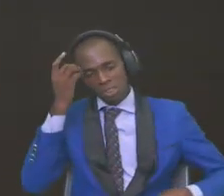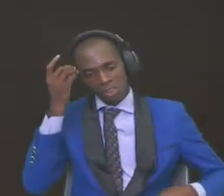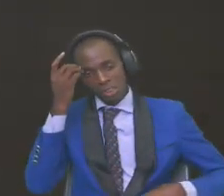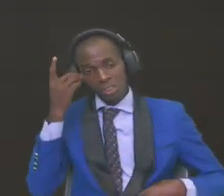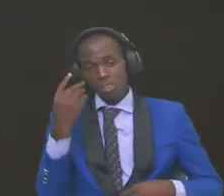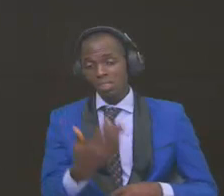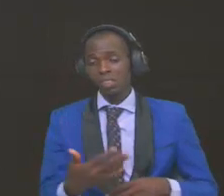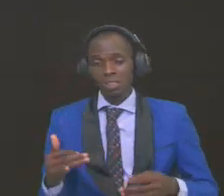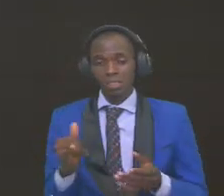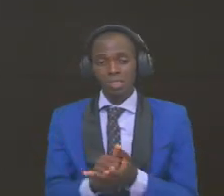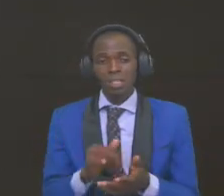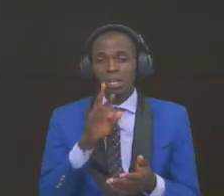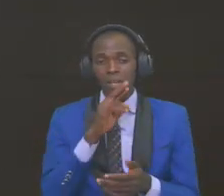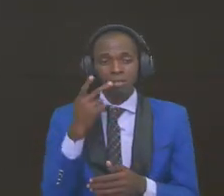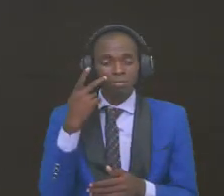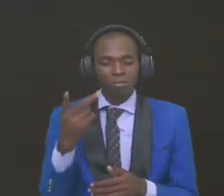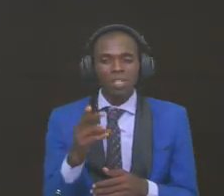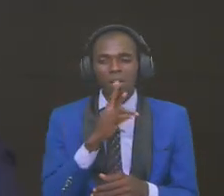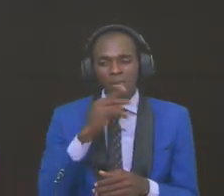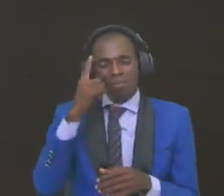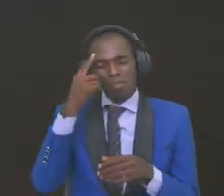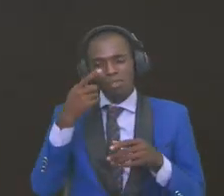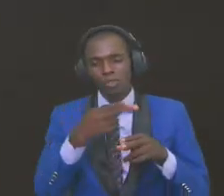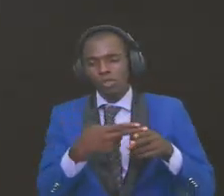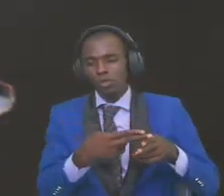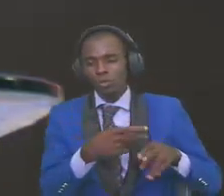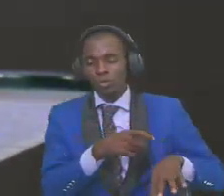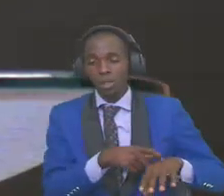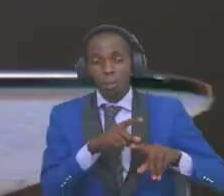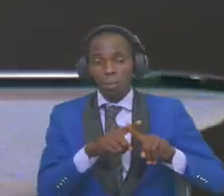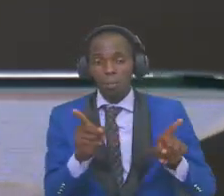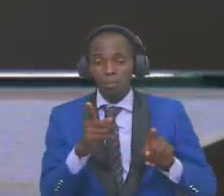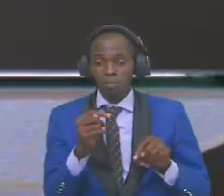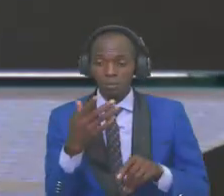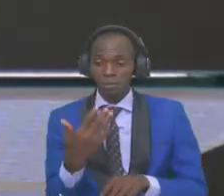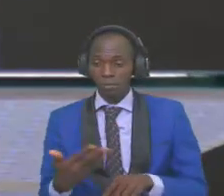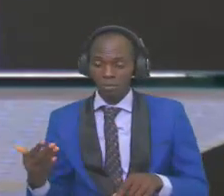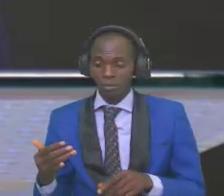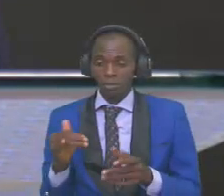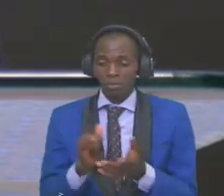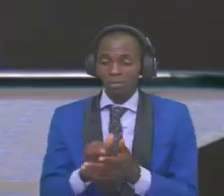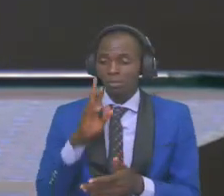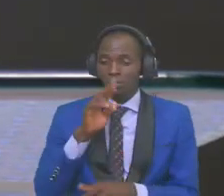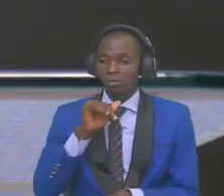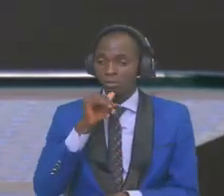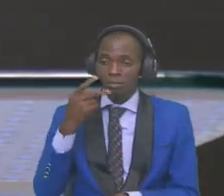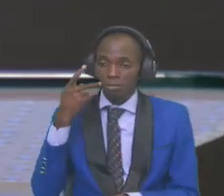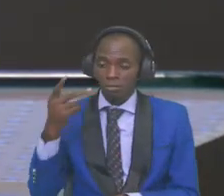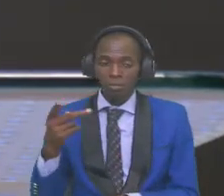things which are seen are temporal, but the things which are not